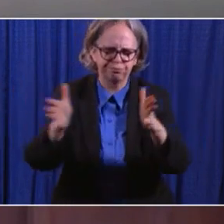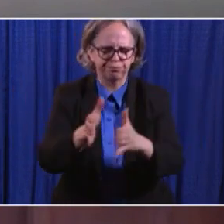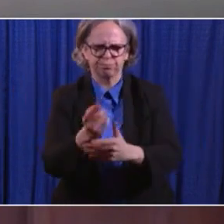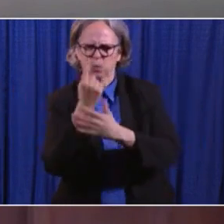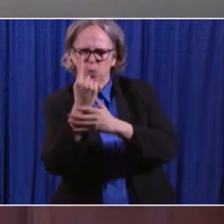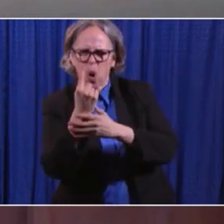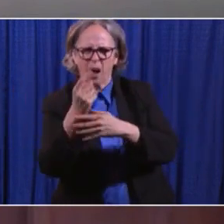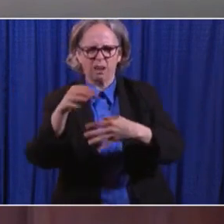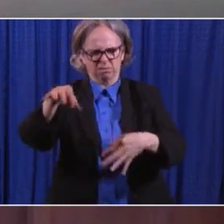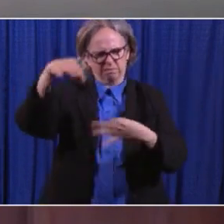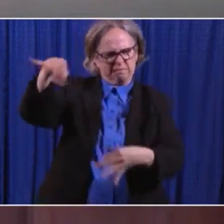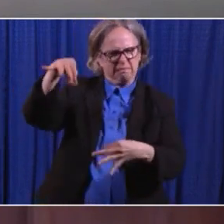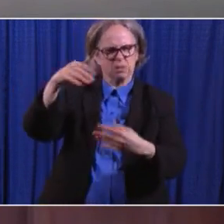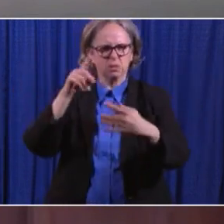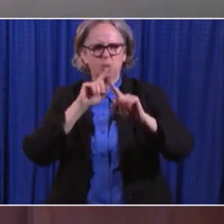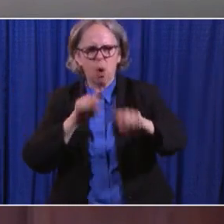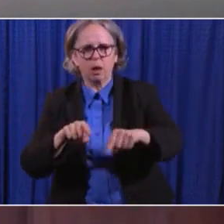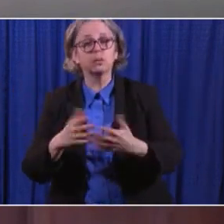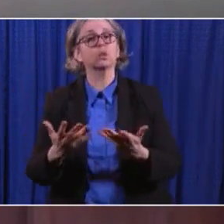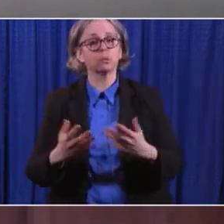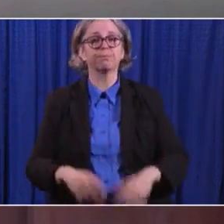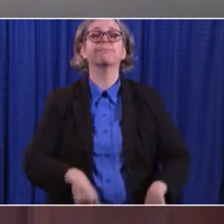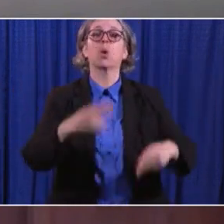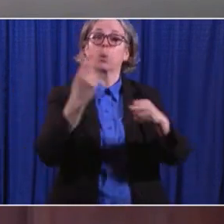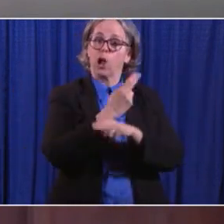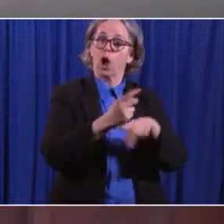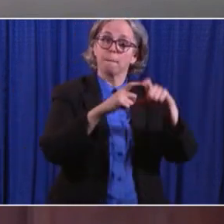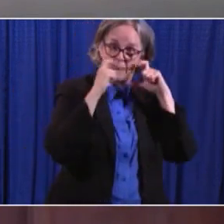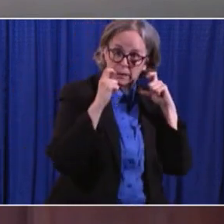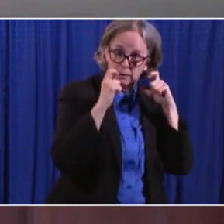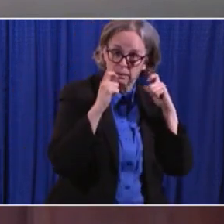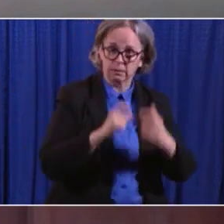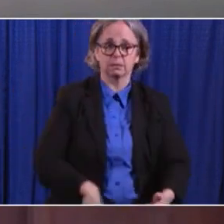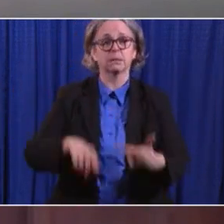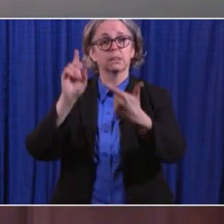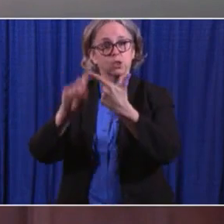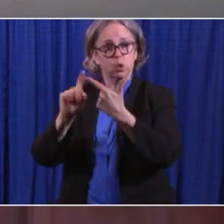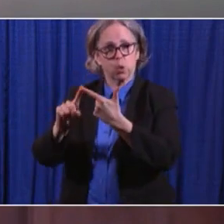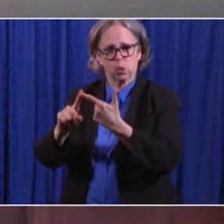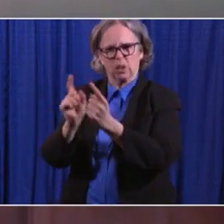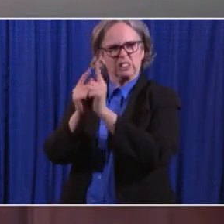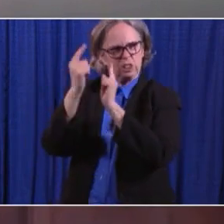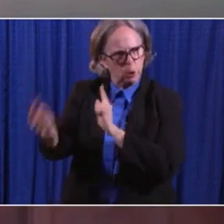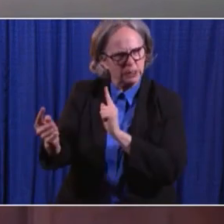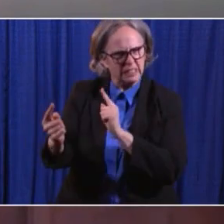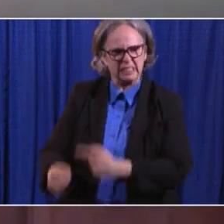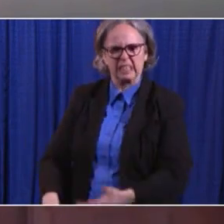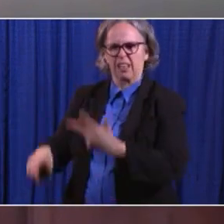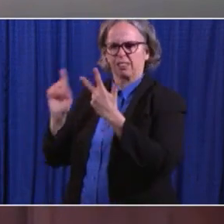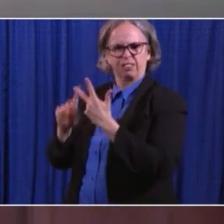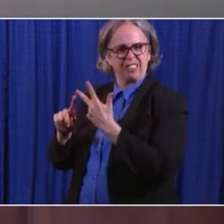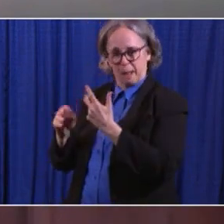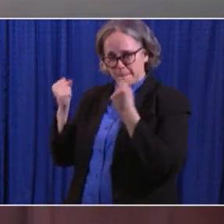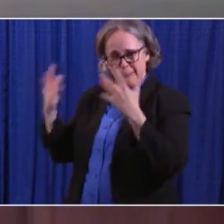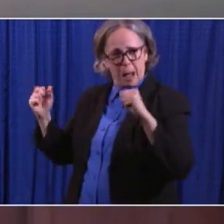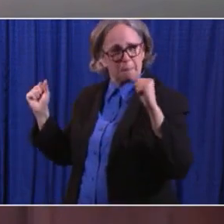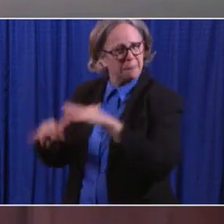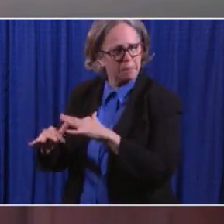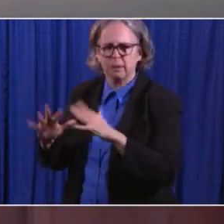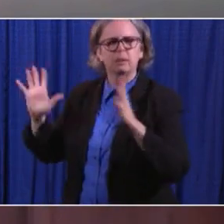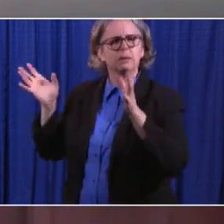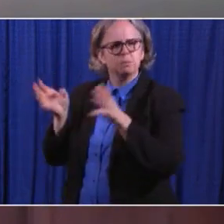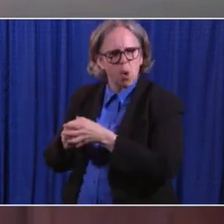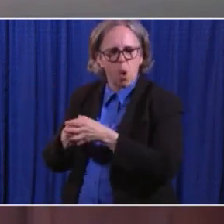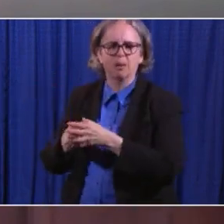social distancing, limiting large gatherings, and practicing good hand washing and hygiene. And wherever possible, having